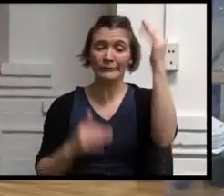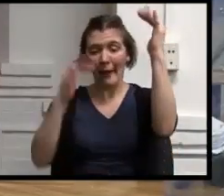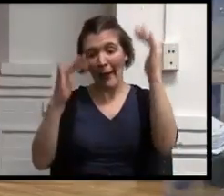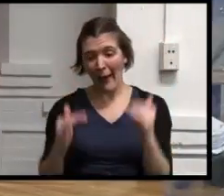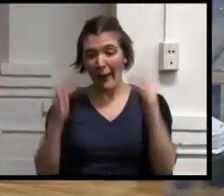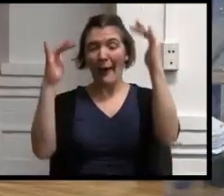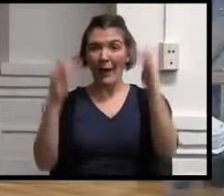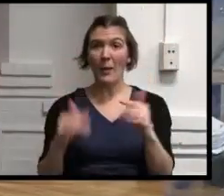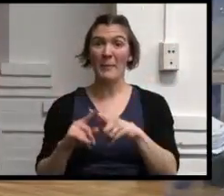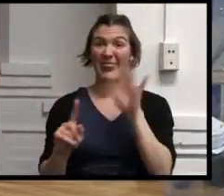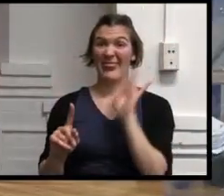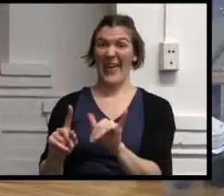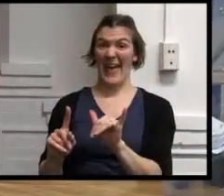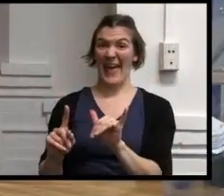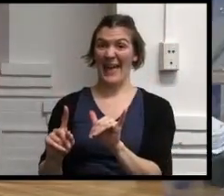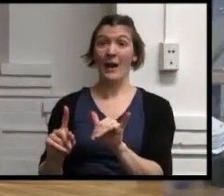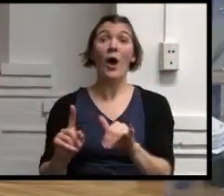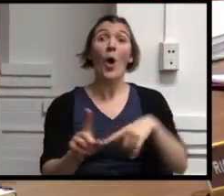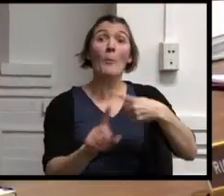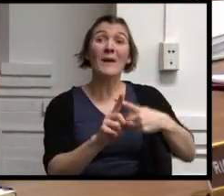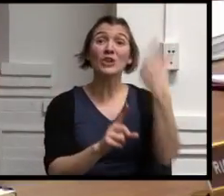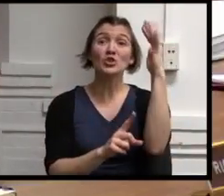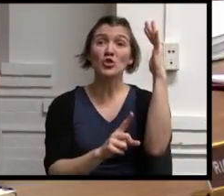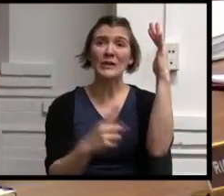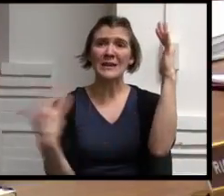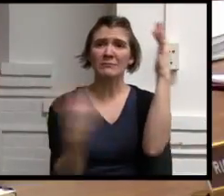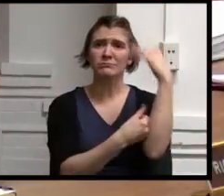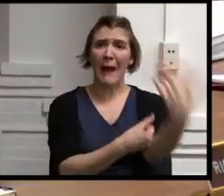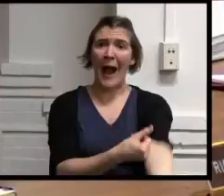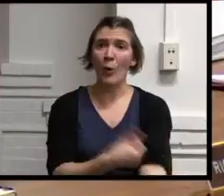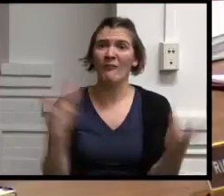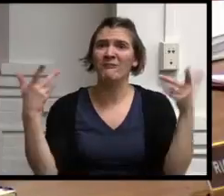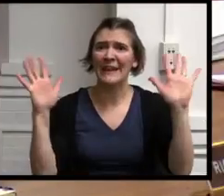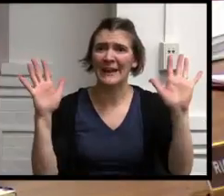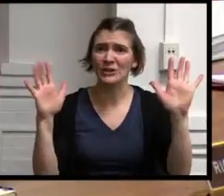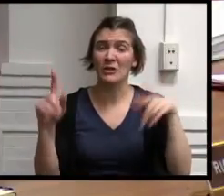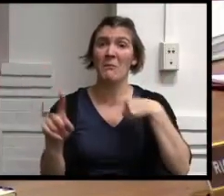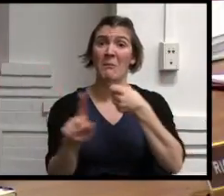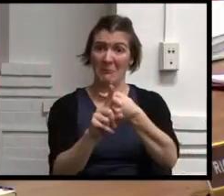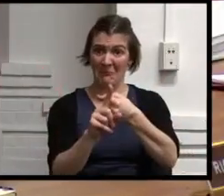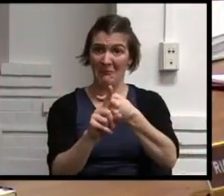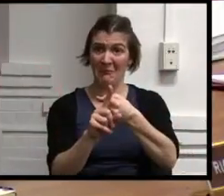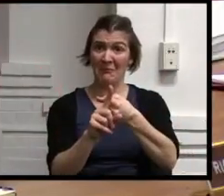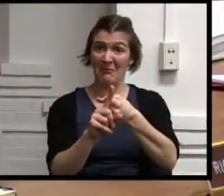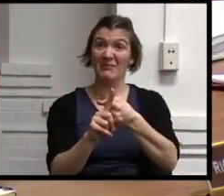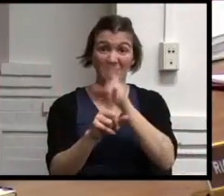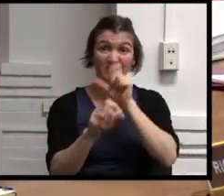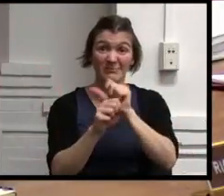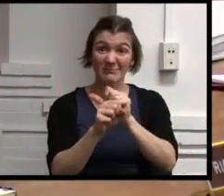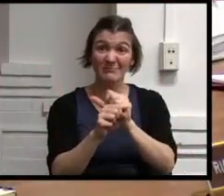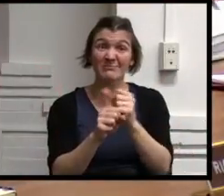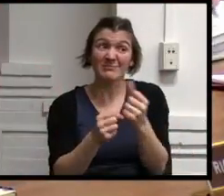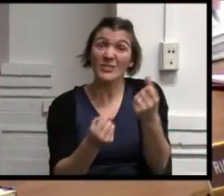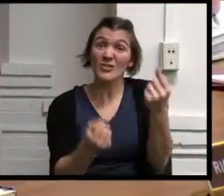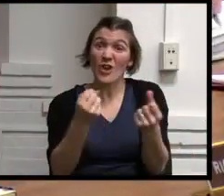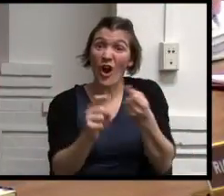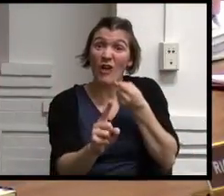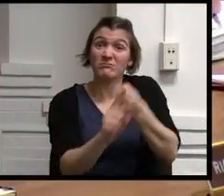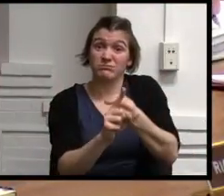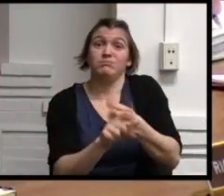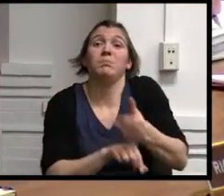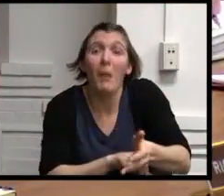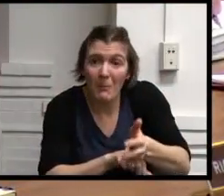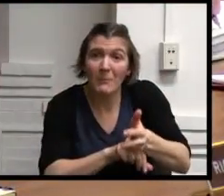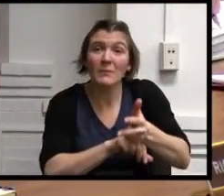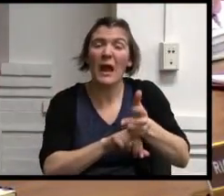to get the parts to repair. Actually took the tree out. That was I saw just it took the tree out. Took the tree out and actually hit Brattleboro. The car hit Brattleboro. Yeah.